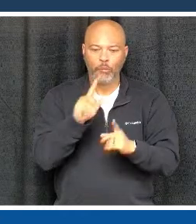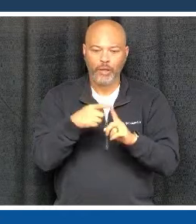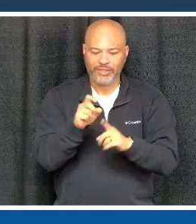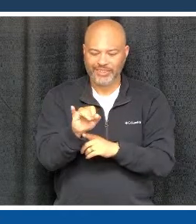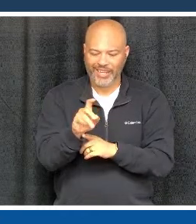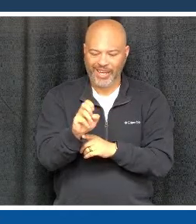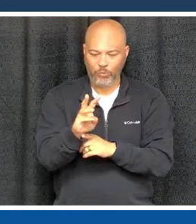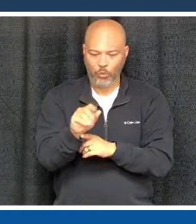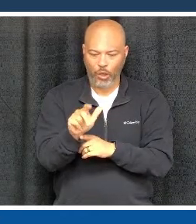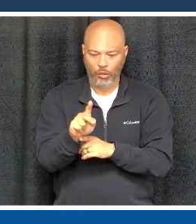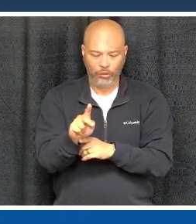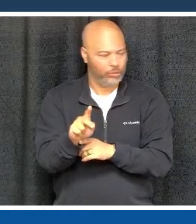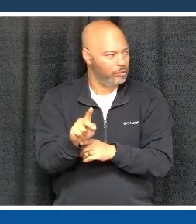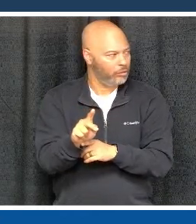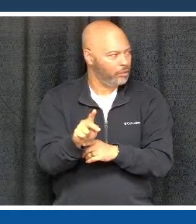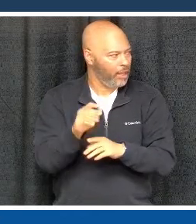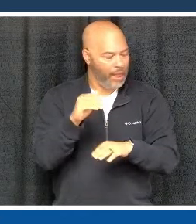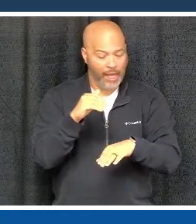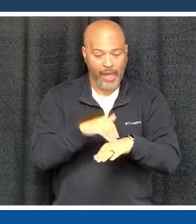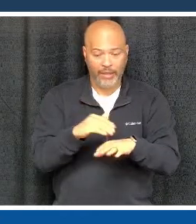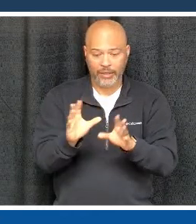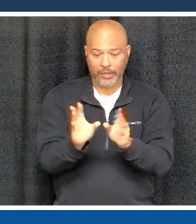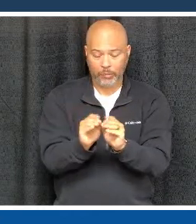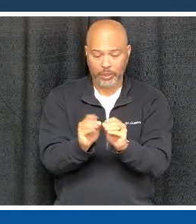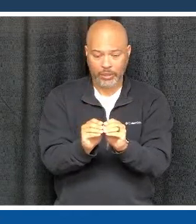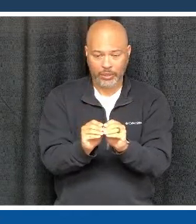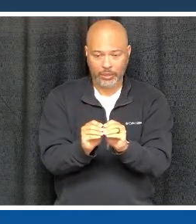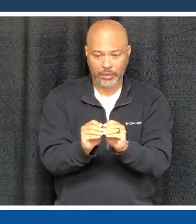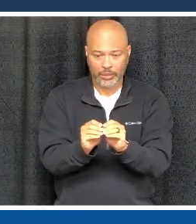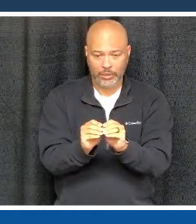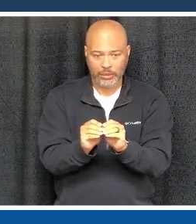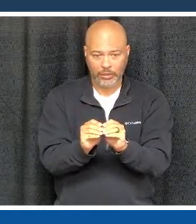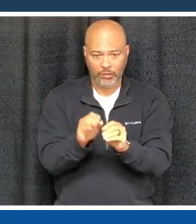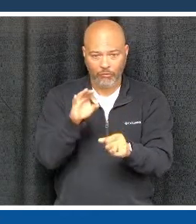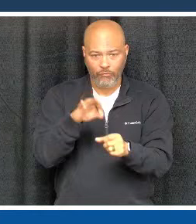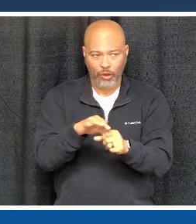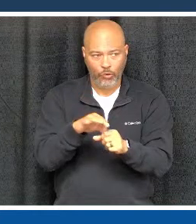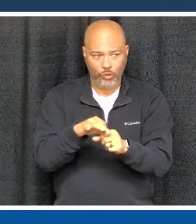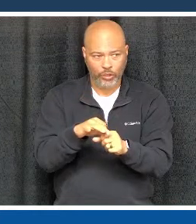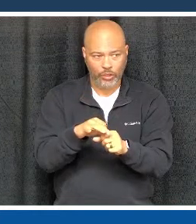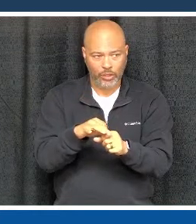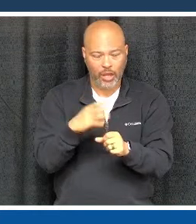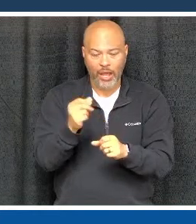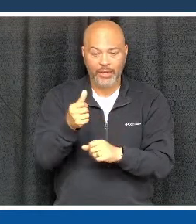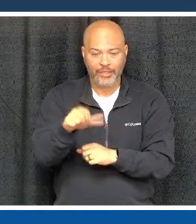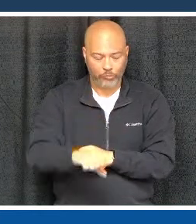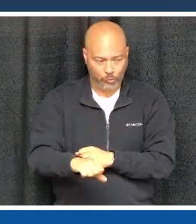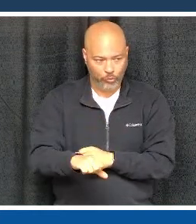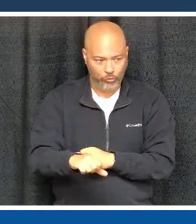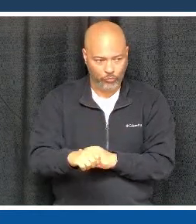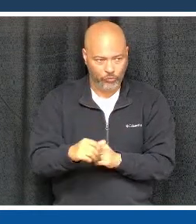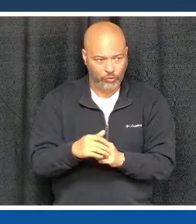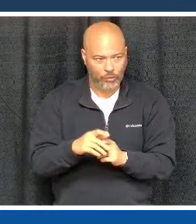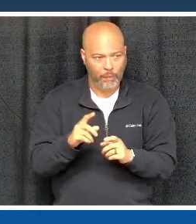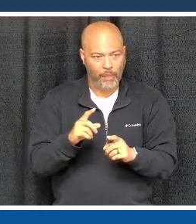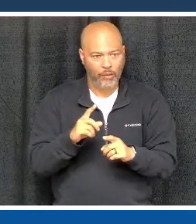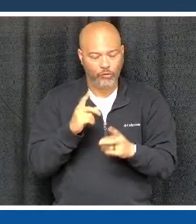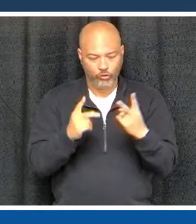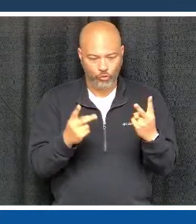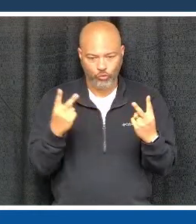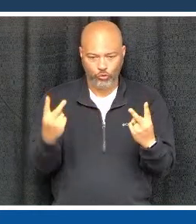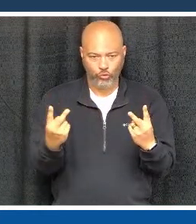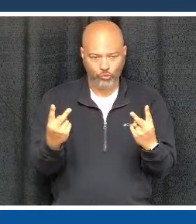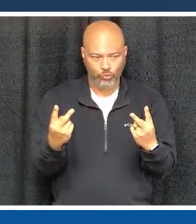sidewalks. And at the committee, this was voted and it was disapproved, 2-2.